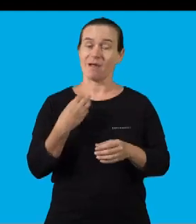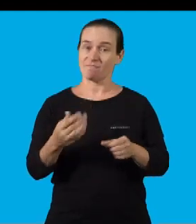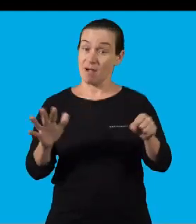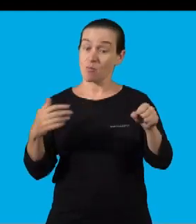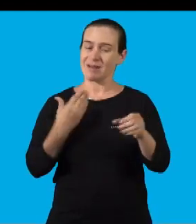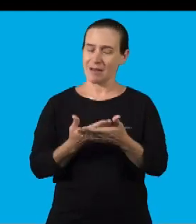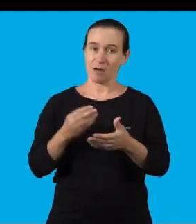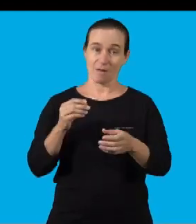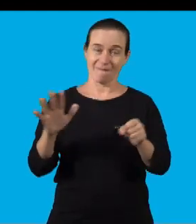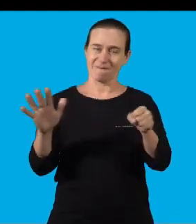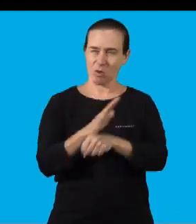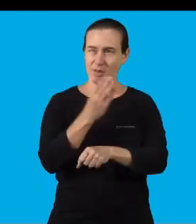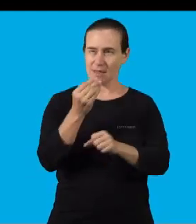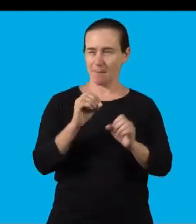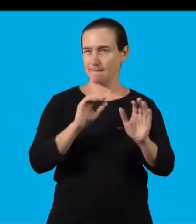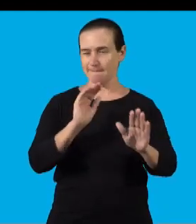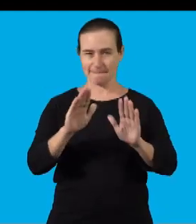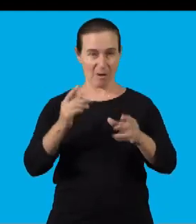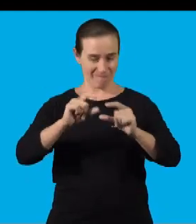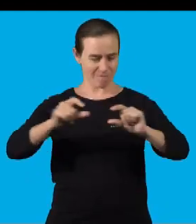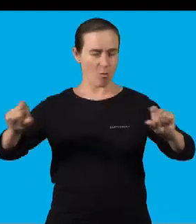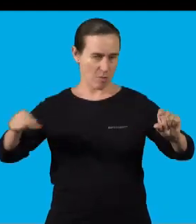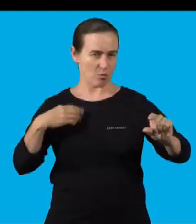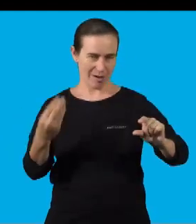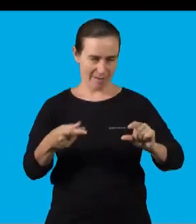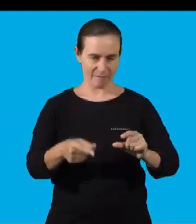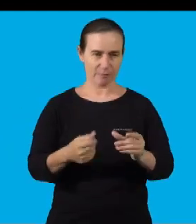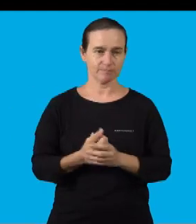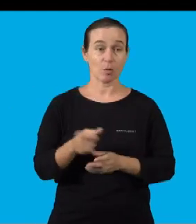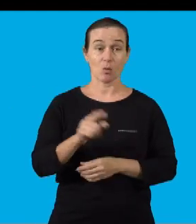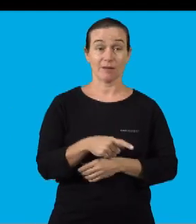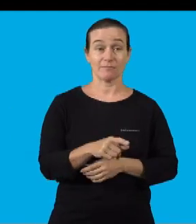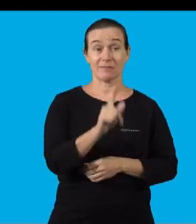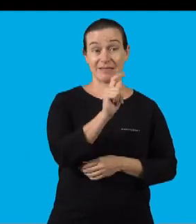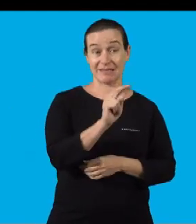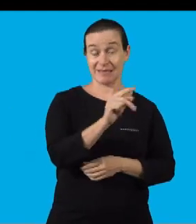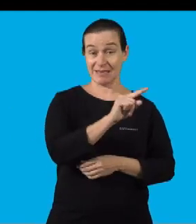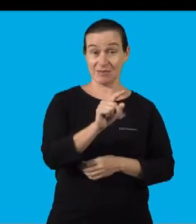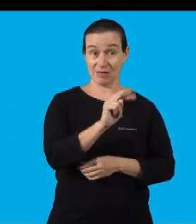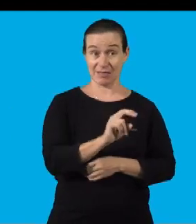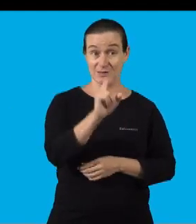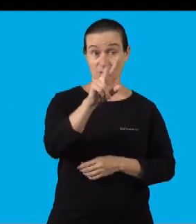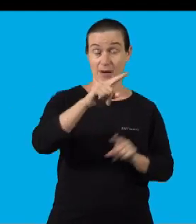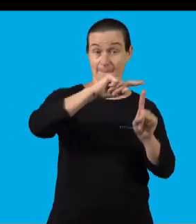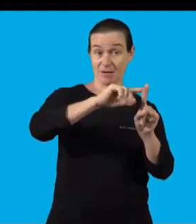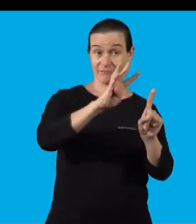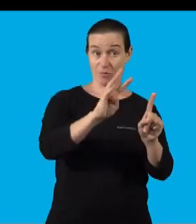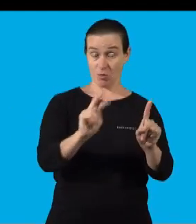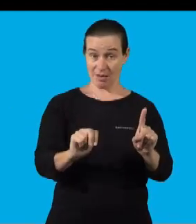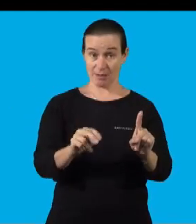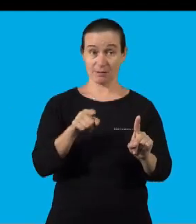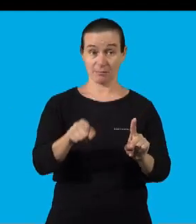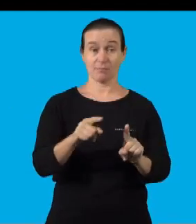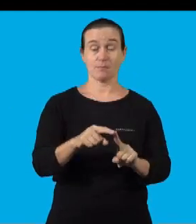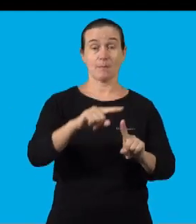full number pattern, which is, or the full formula, general term, that is n squared plus